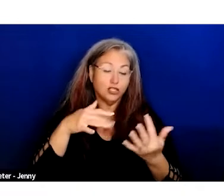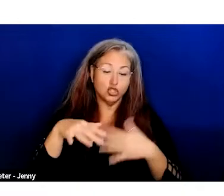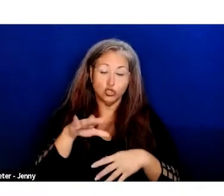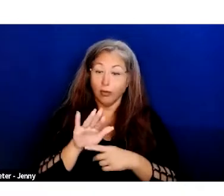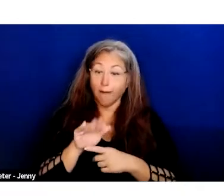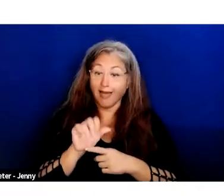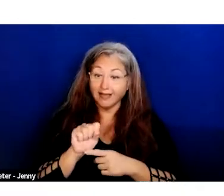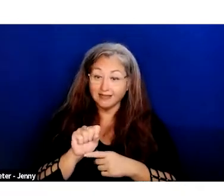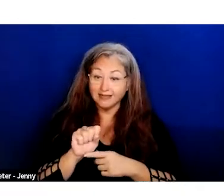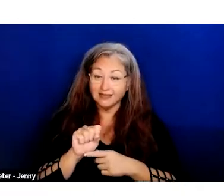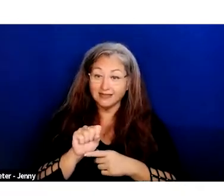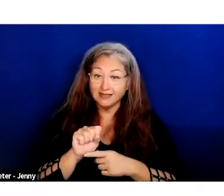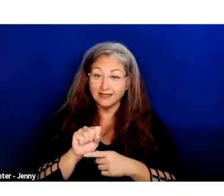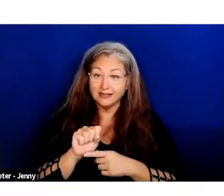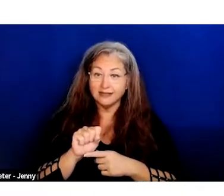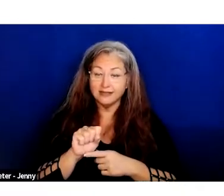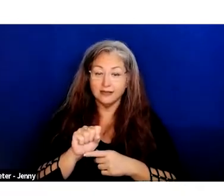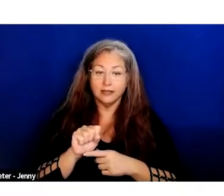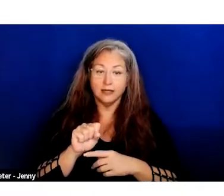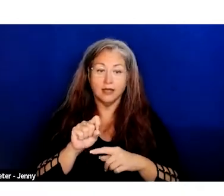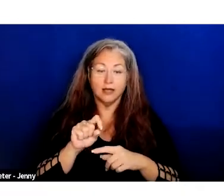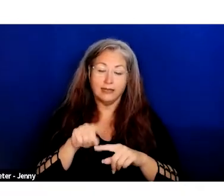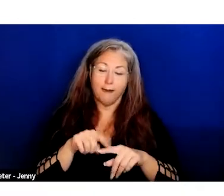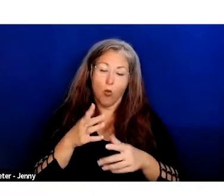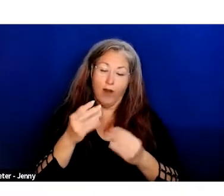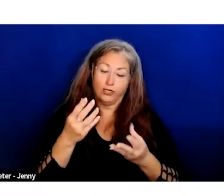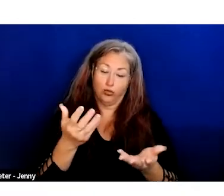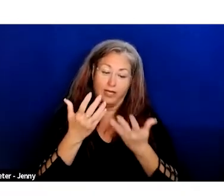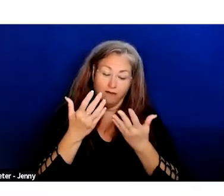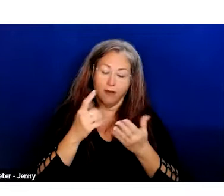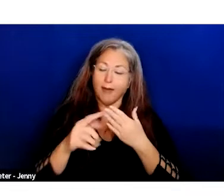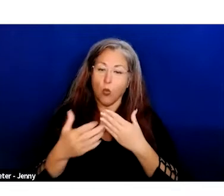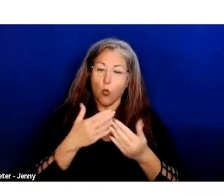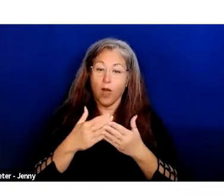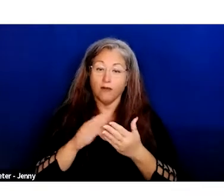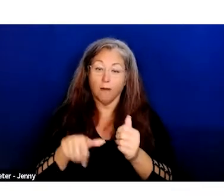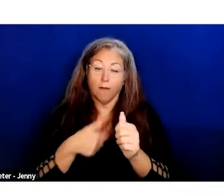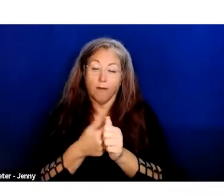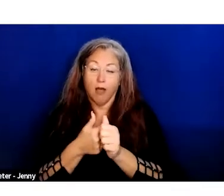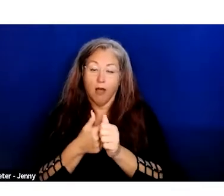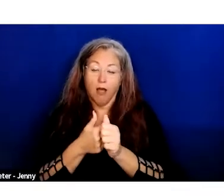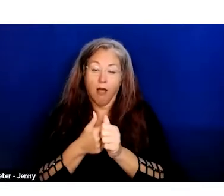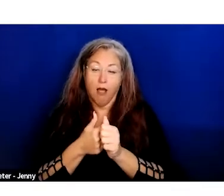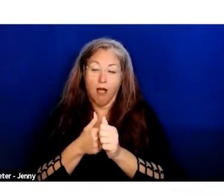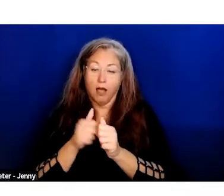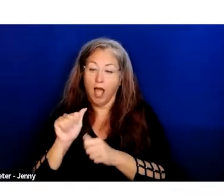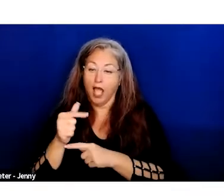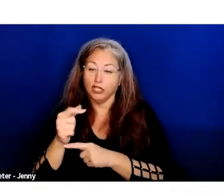of what information we're getting, but also any agenda that